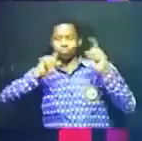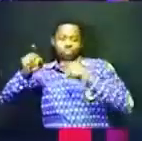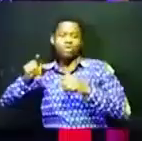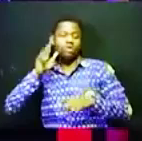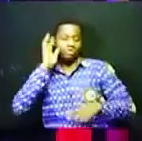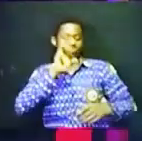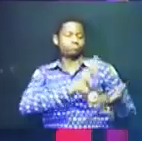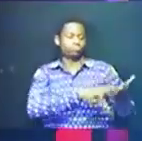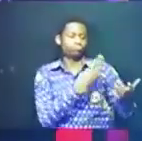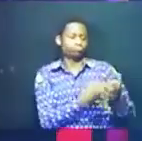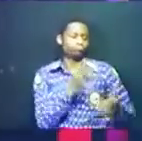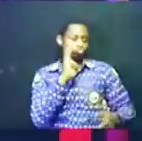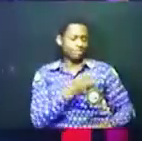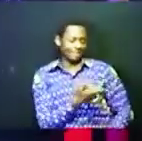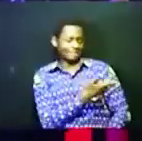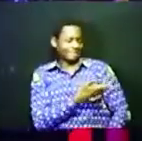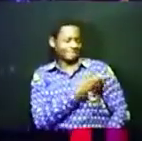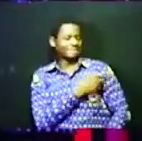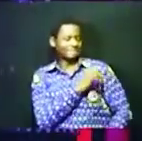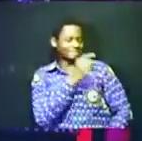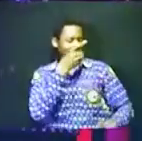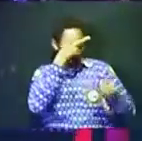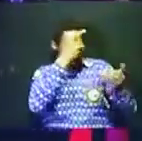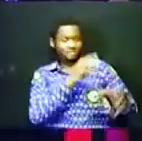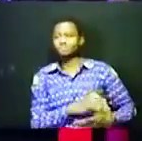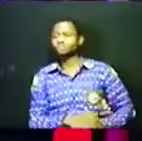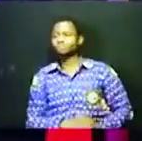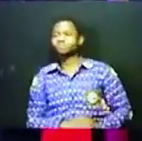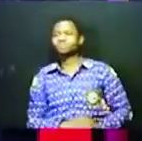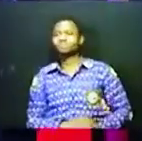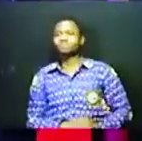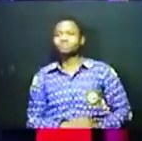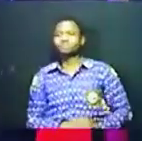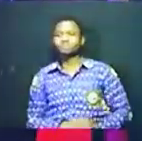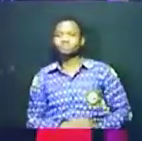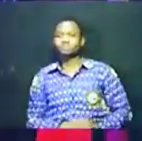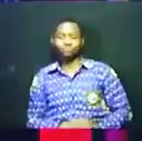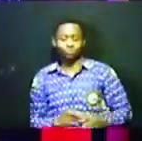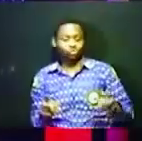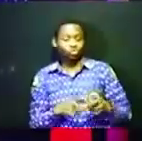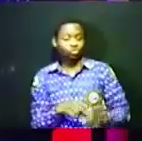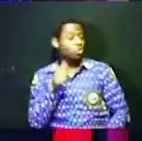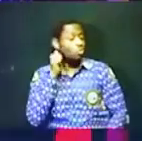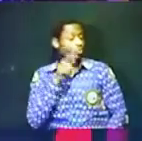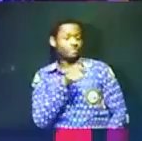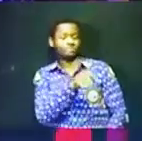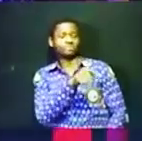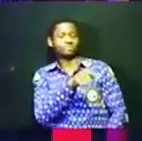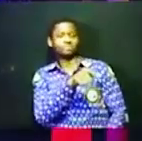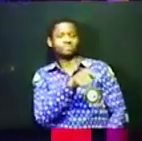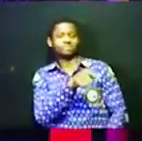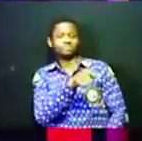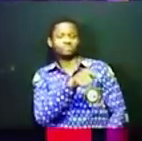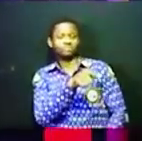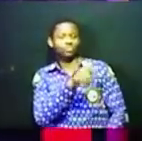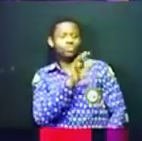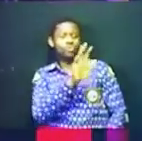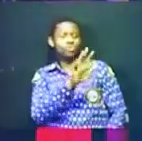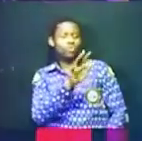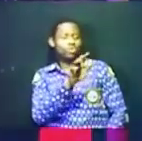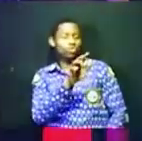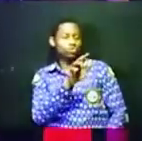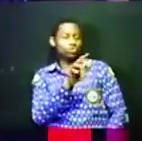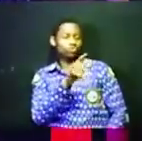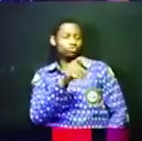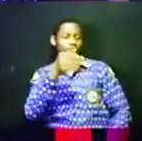obano echifuo e padanse fua. The lawyer of the lady decided to seek